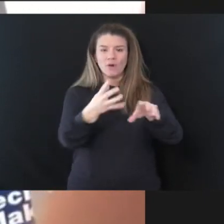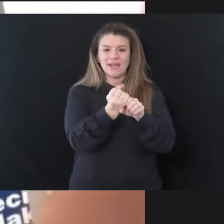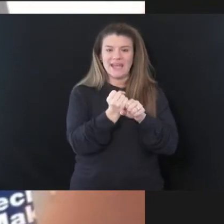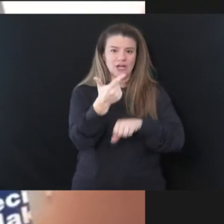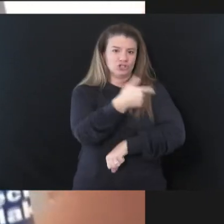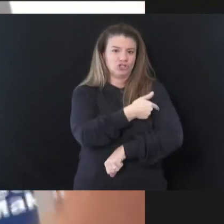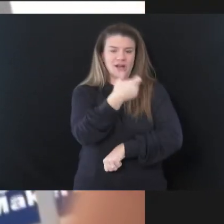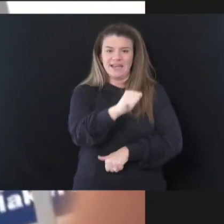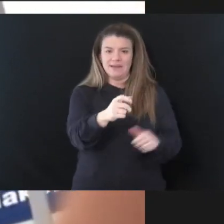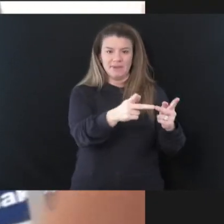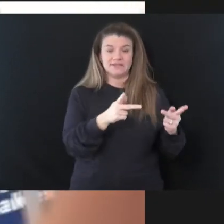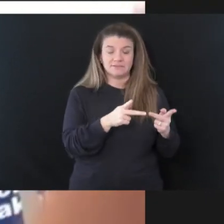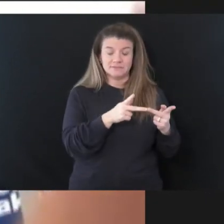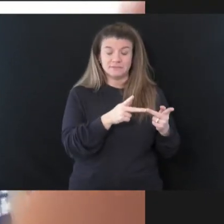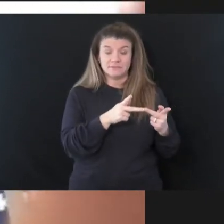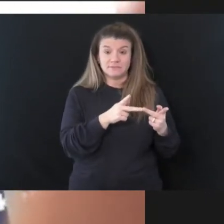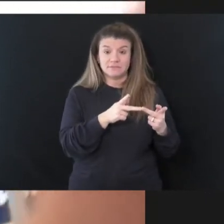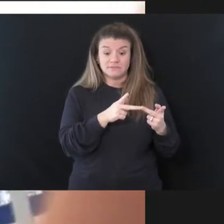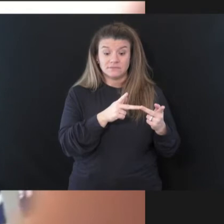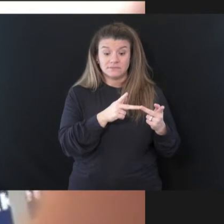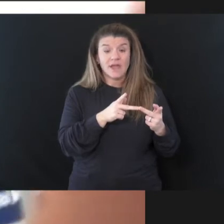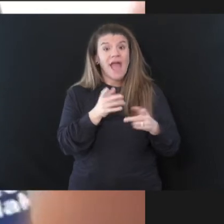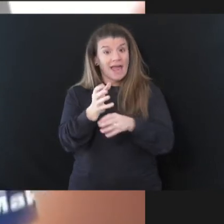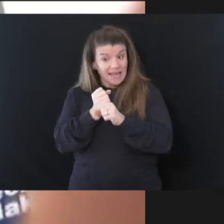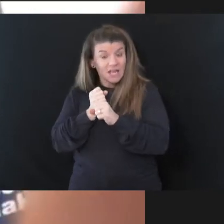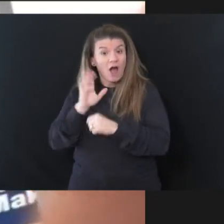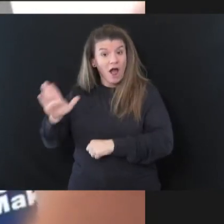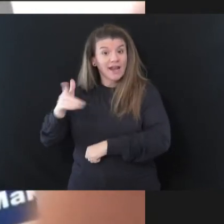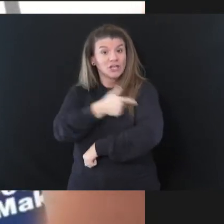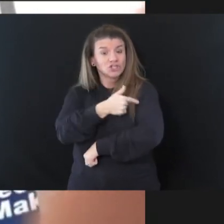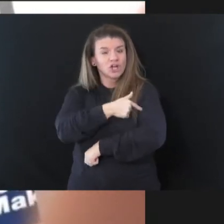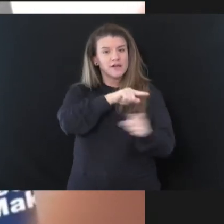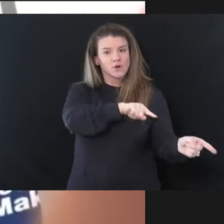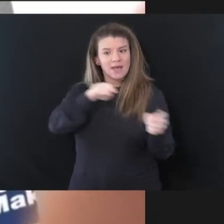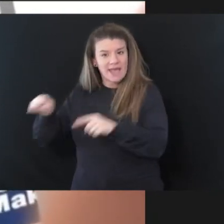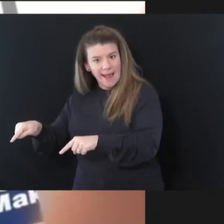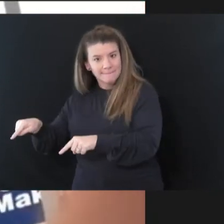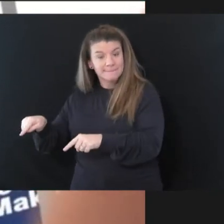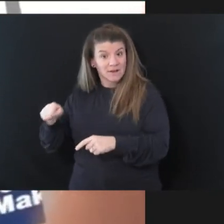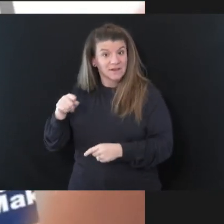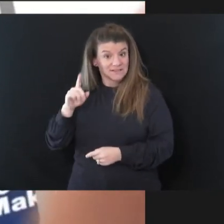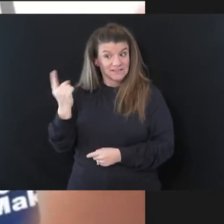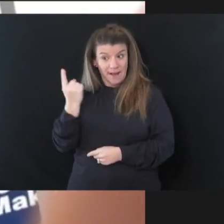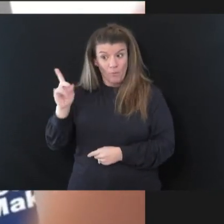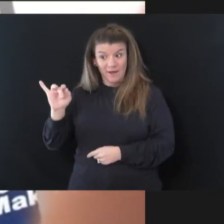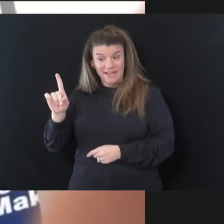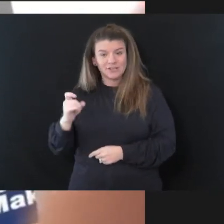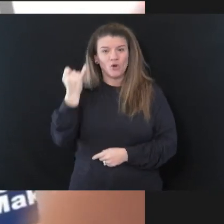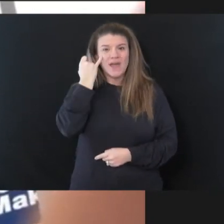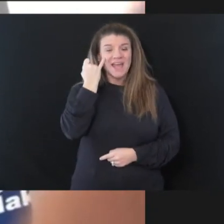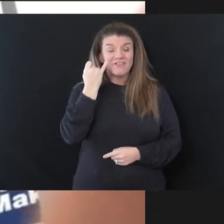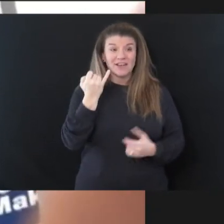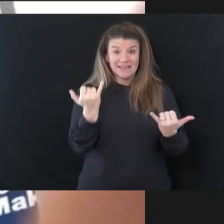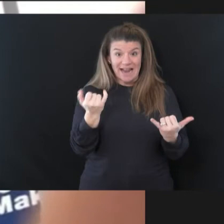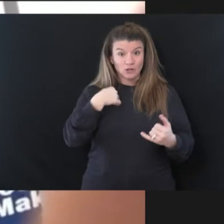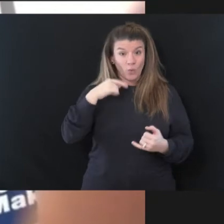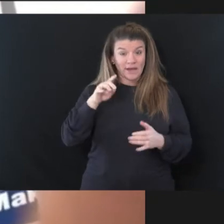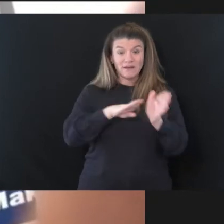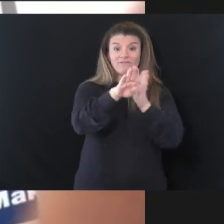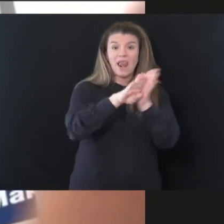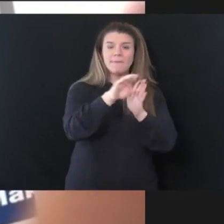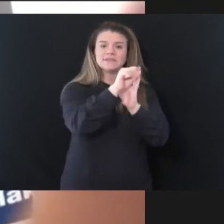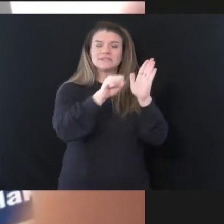any of the clinics. And apparently he got his shots. Somebody came to him. So I'm wondering if we've come up now with a statewide protocol for other